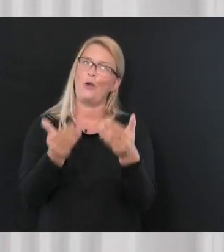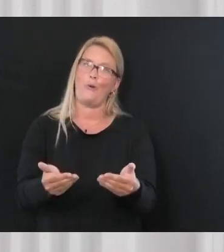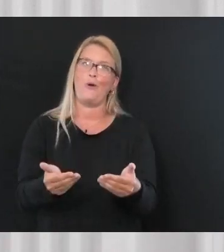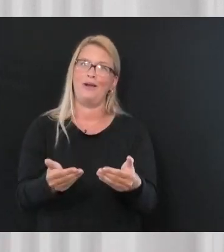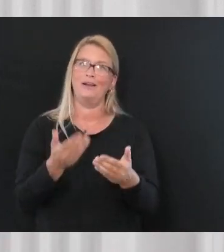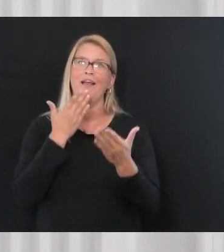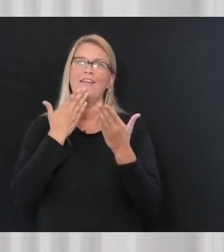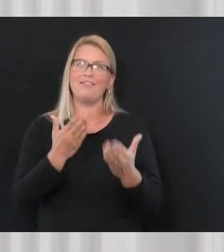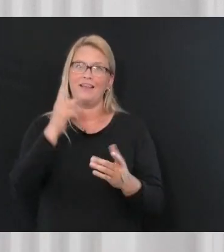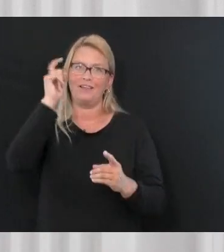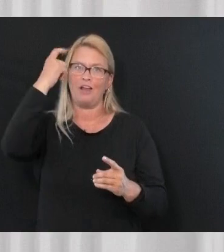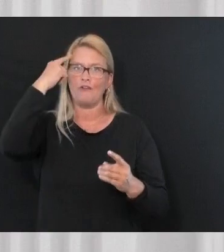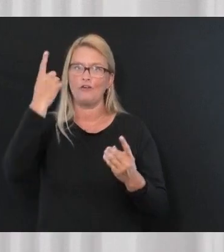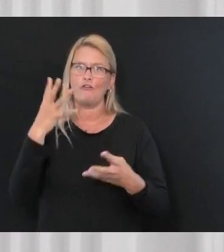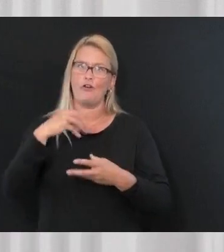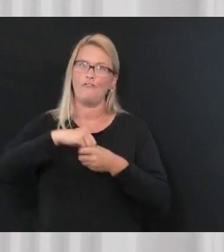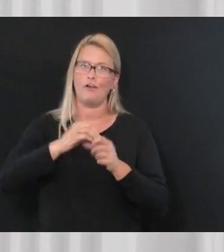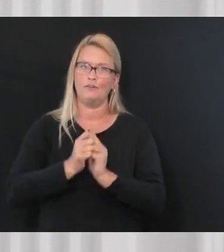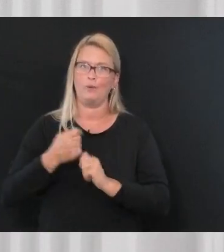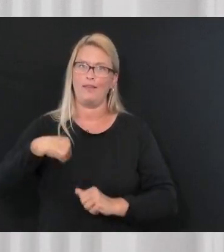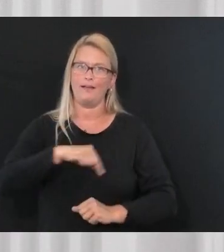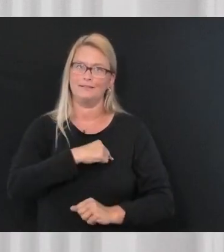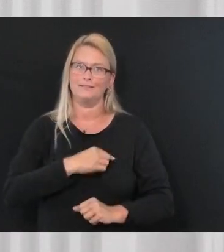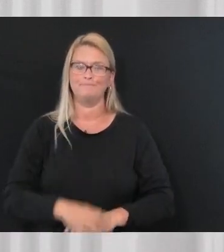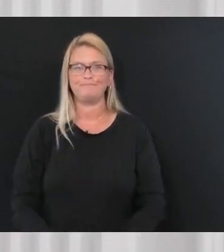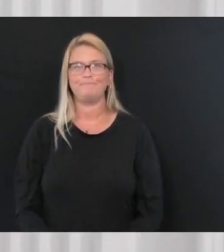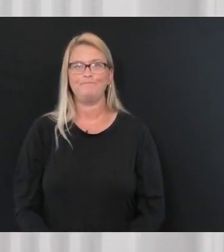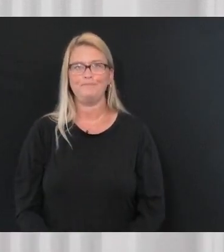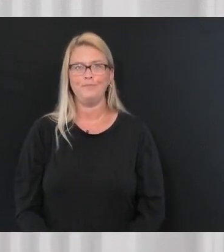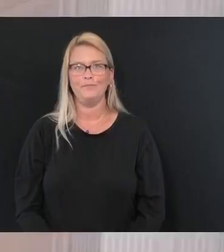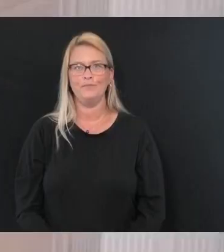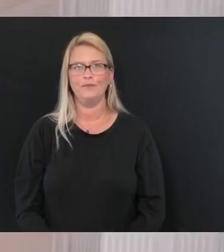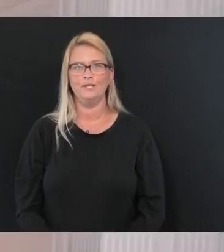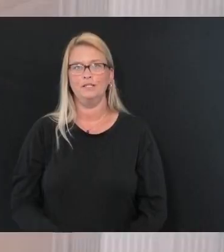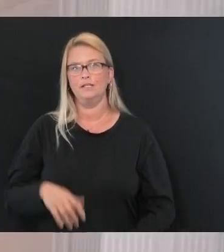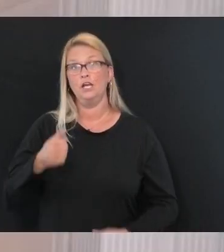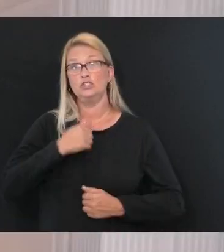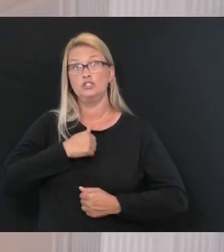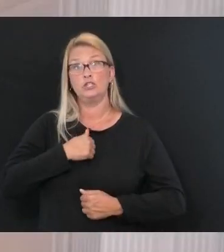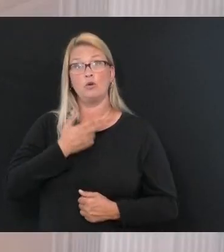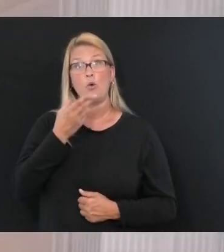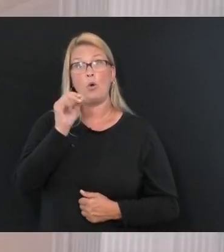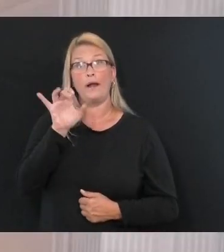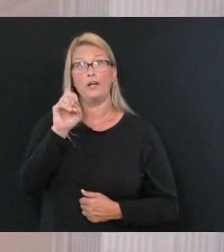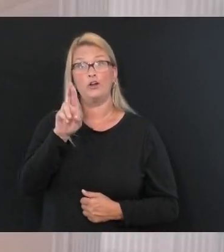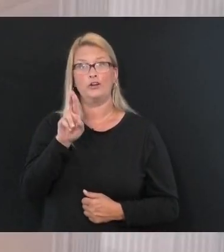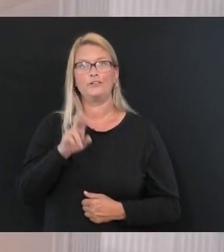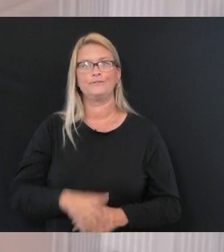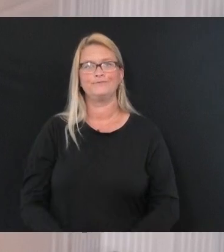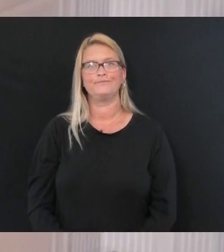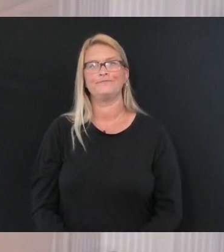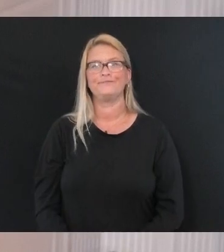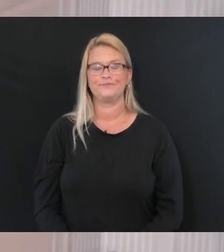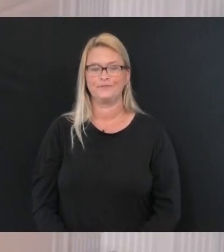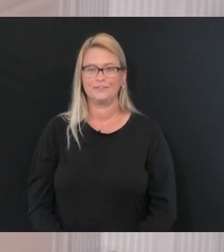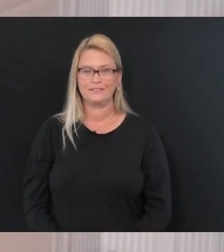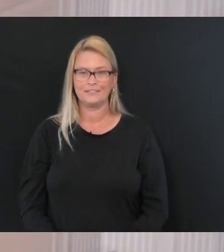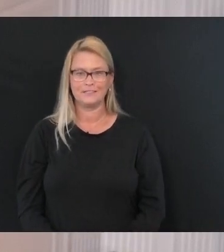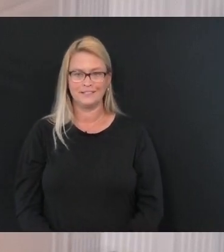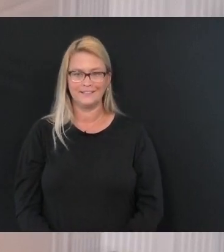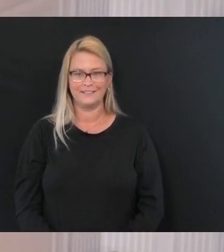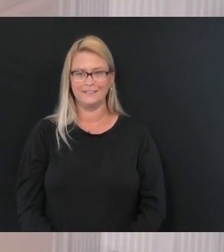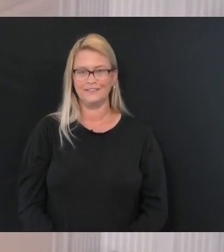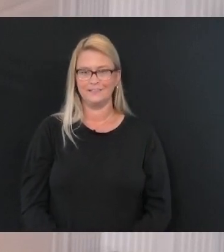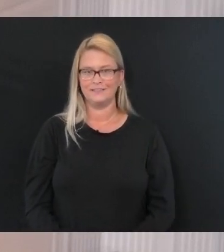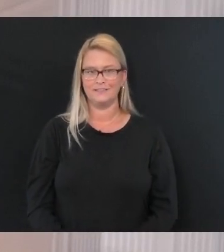us to participate. All right, thank you, Bernie. Next, we'll go to Major General Hoyer with the West Virginia National Guard. Good afternoon. To